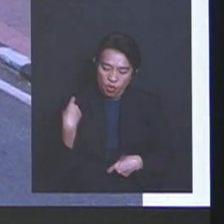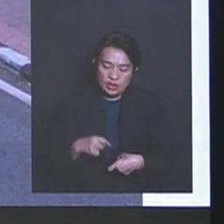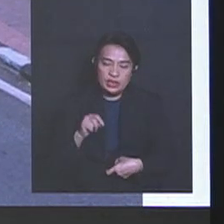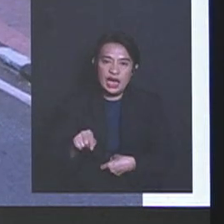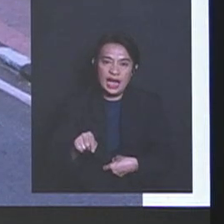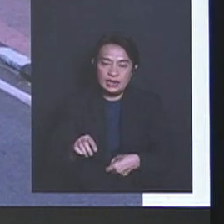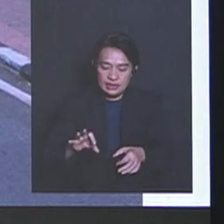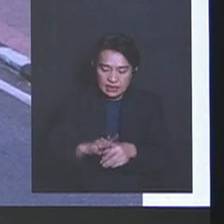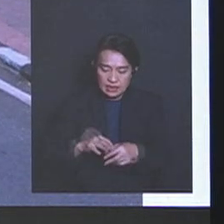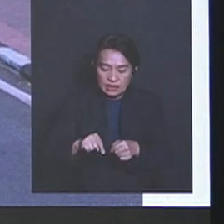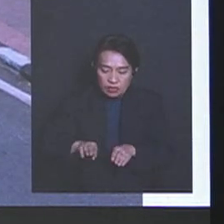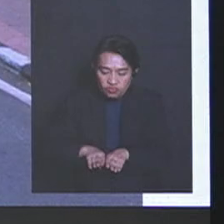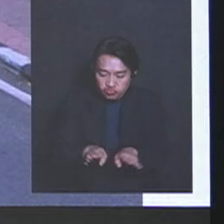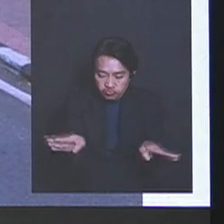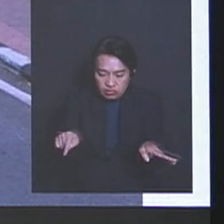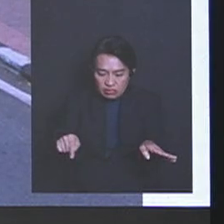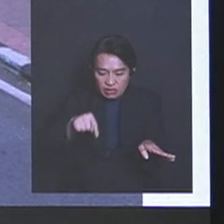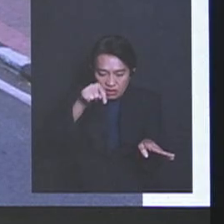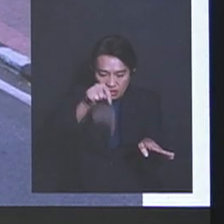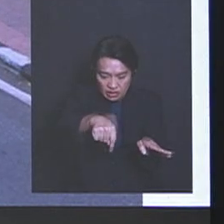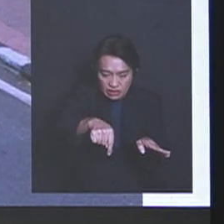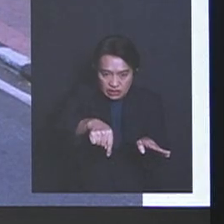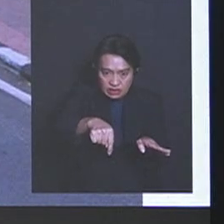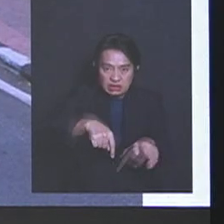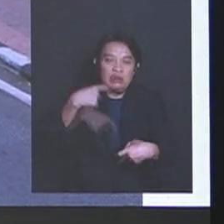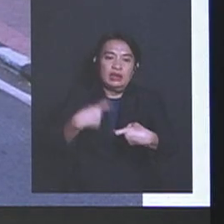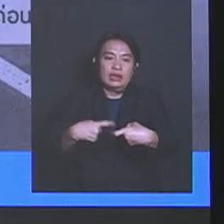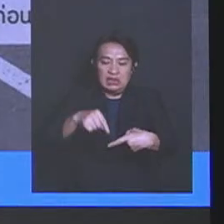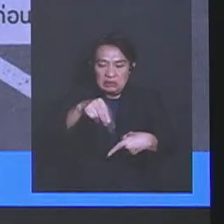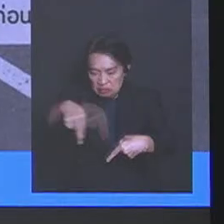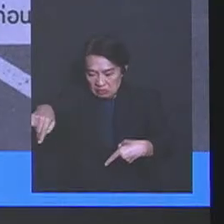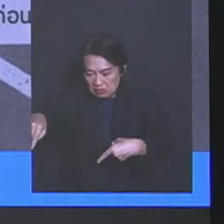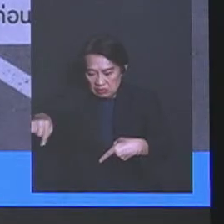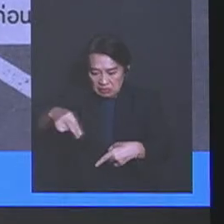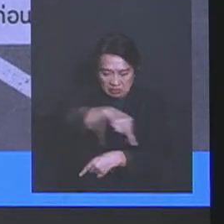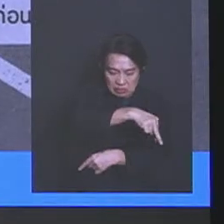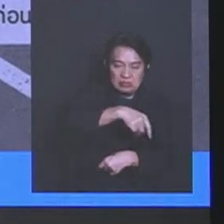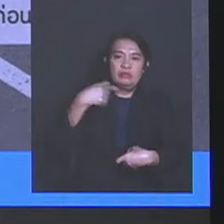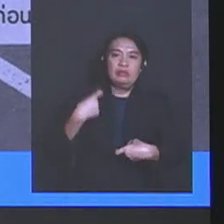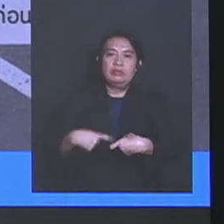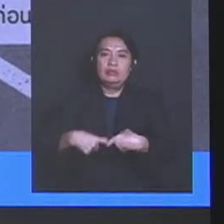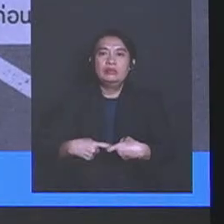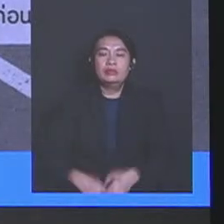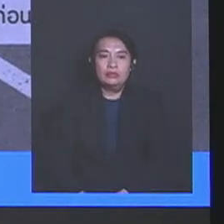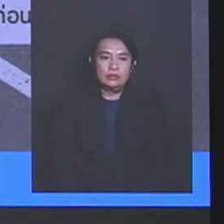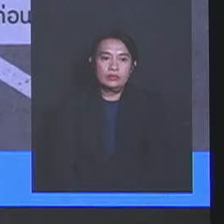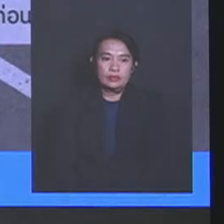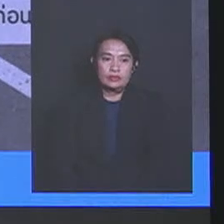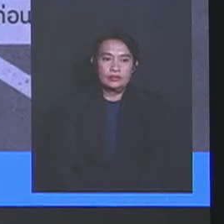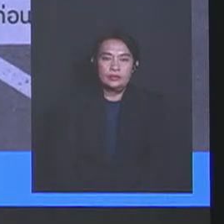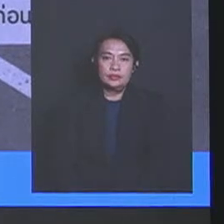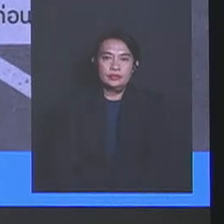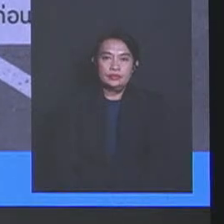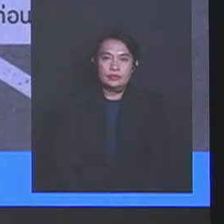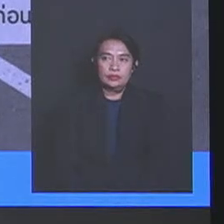walk. You need to cross the 2-lane street, So we will maybe put the platform and